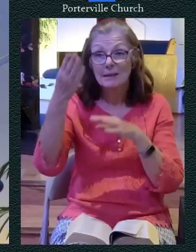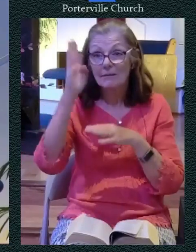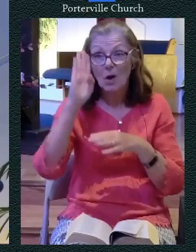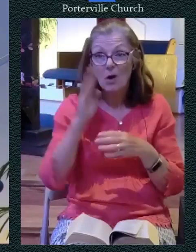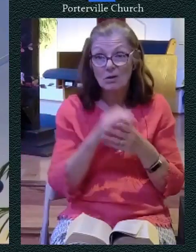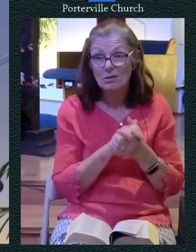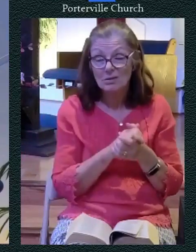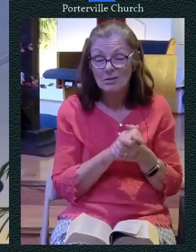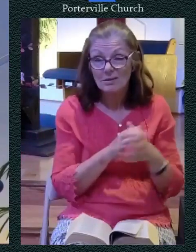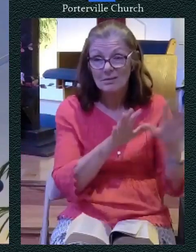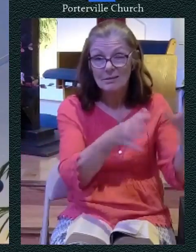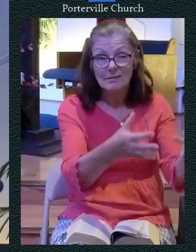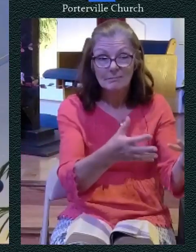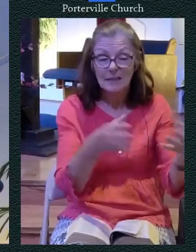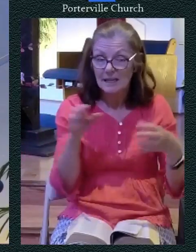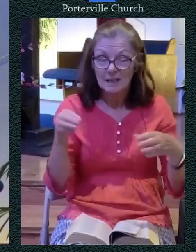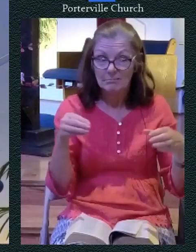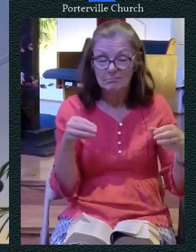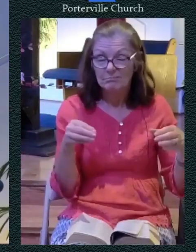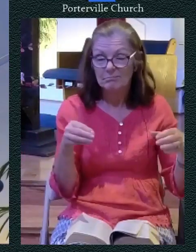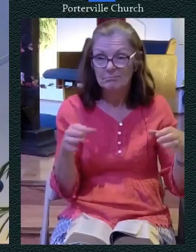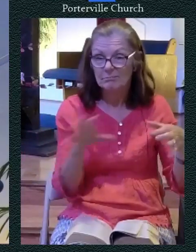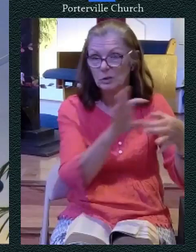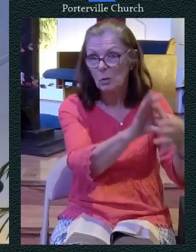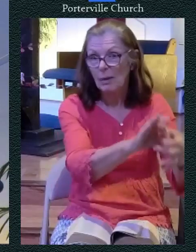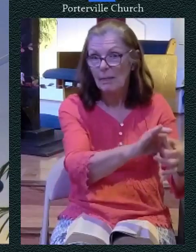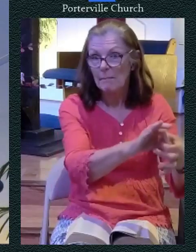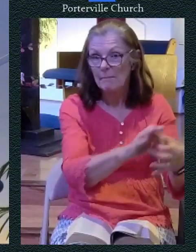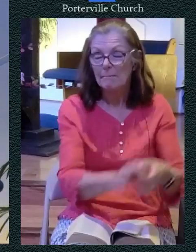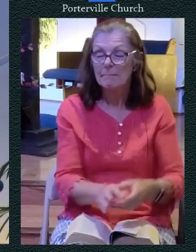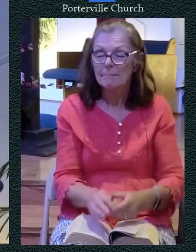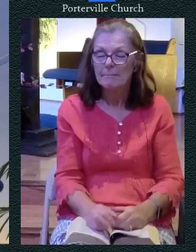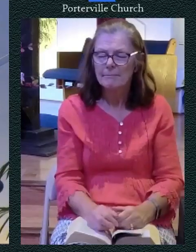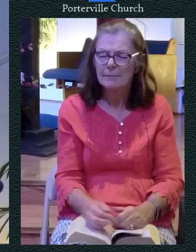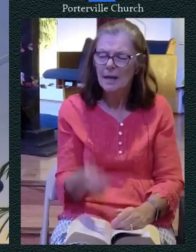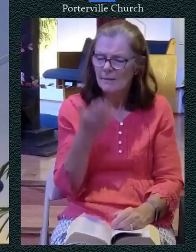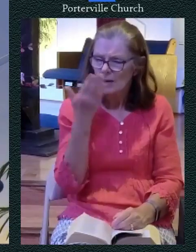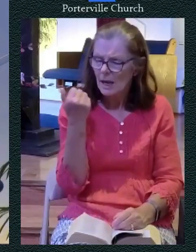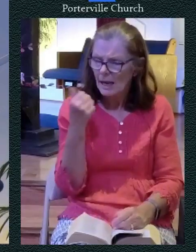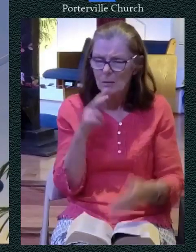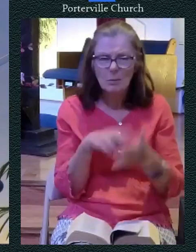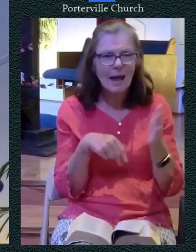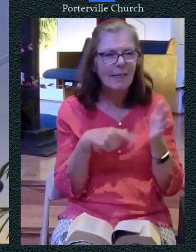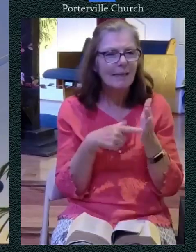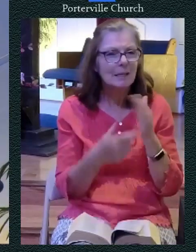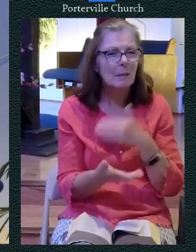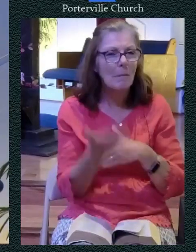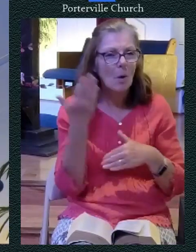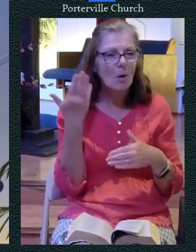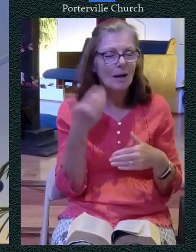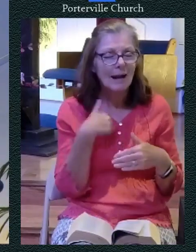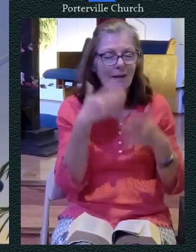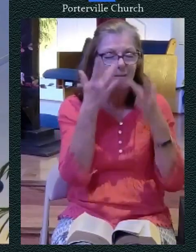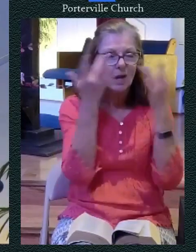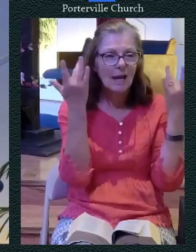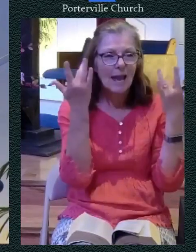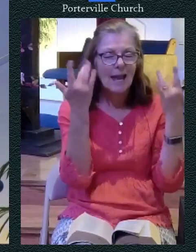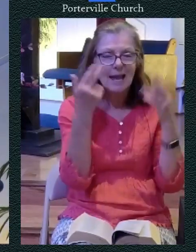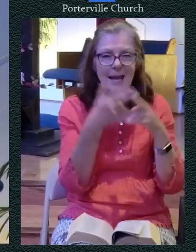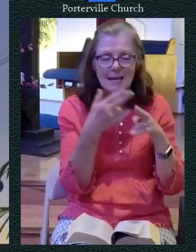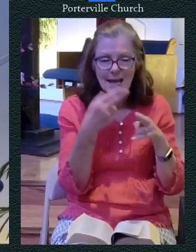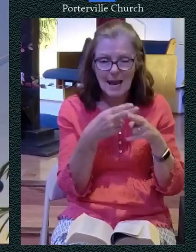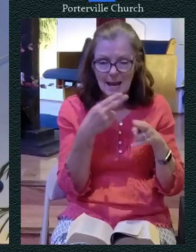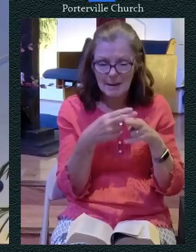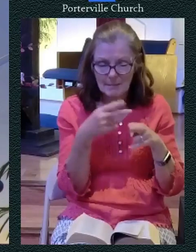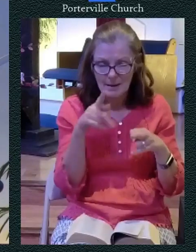I forget, I read it this morning, but I'm forgetting right now the name of that Philistine